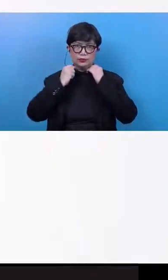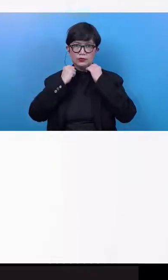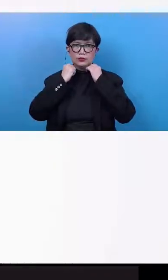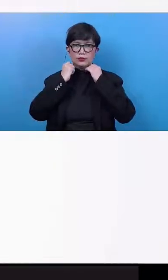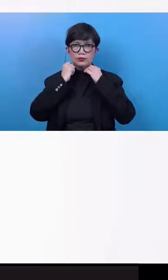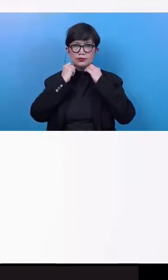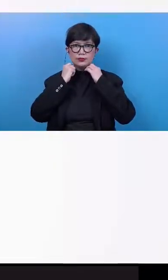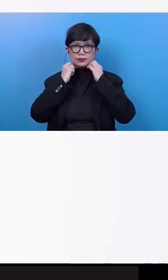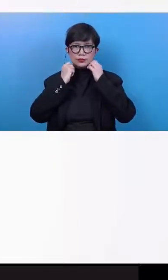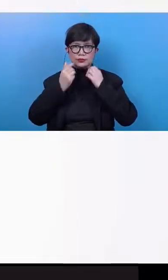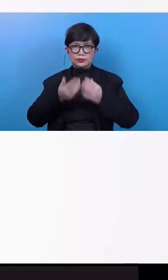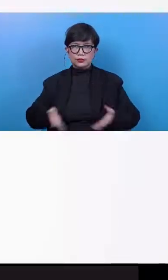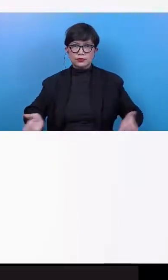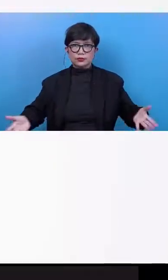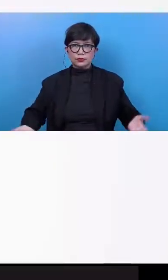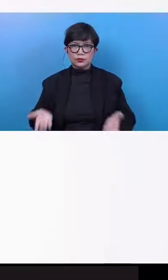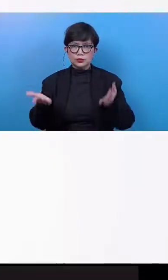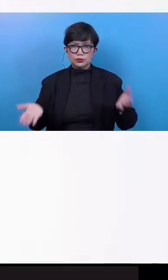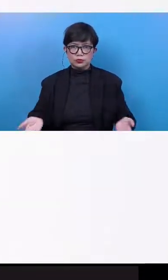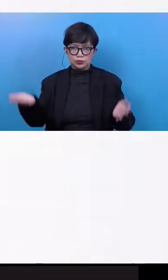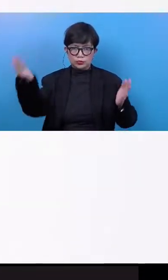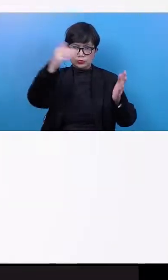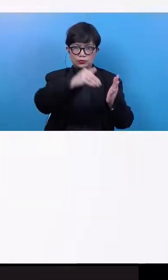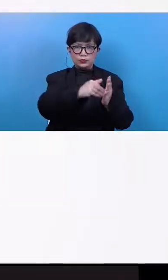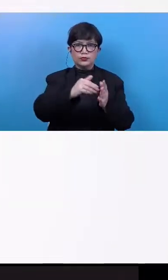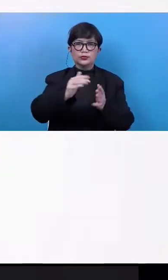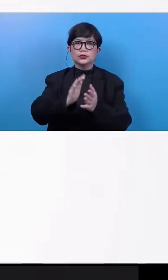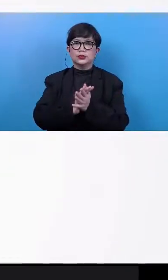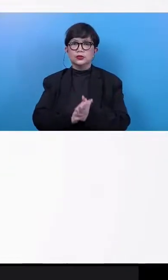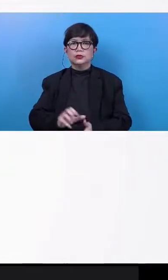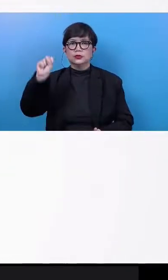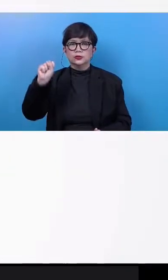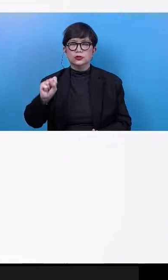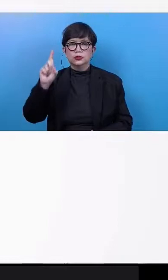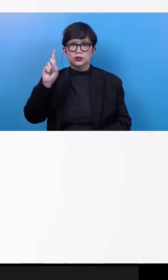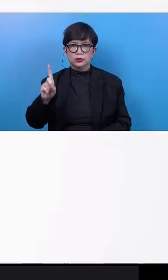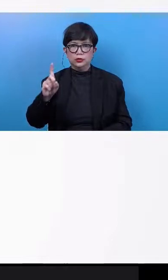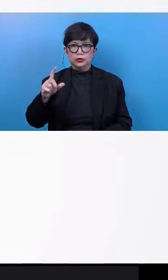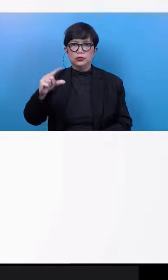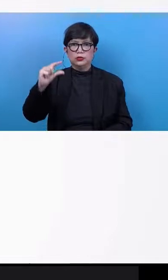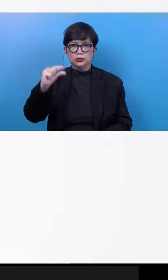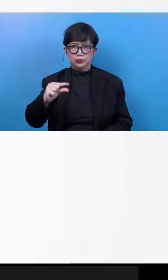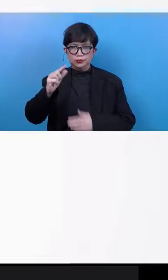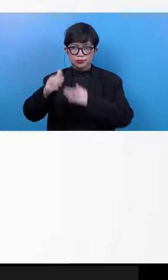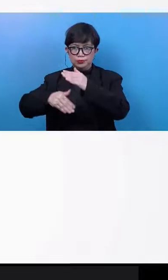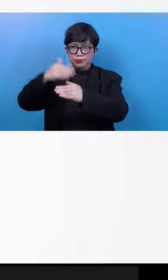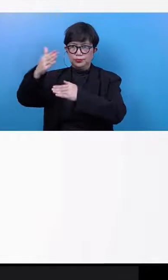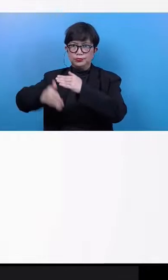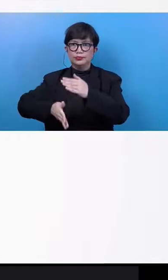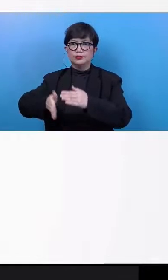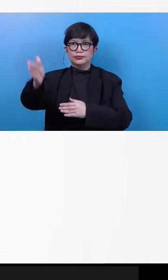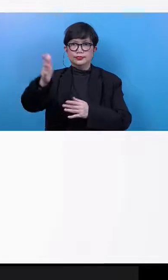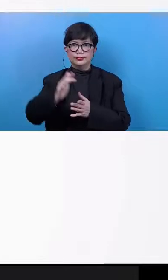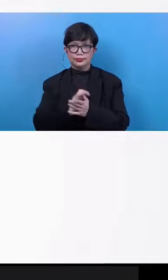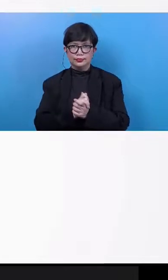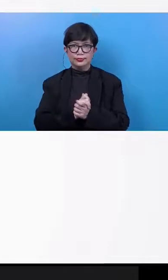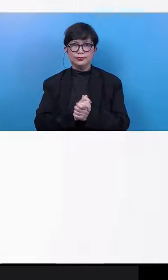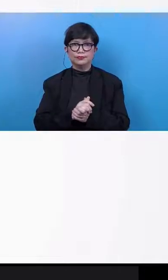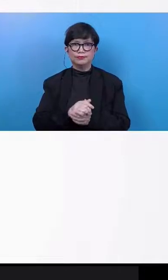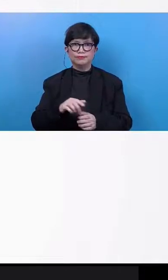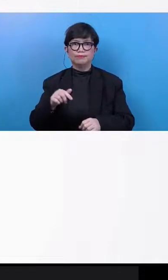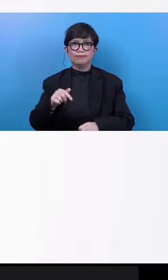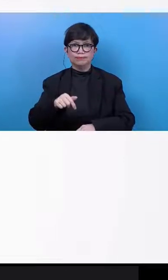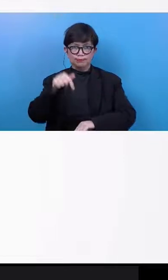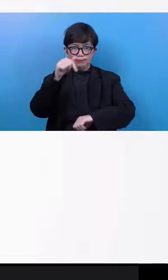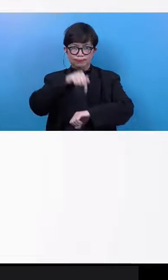future, building resilience through recovery in a COVID-transformed world. As we go into the session, before we do